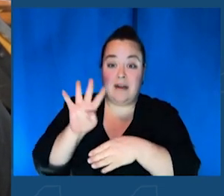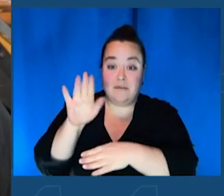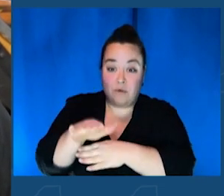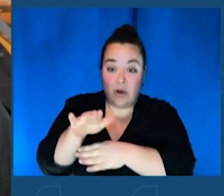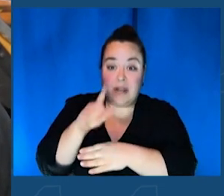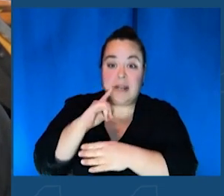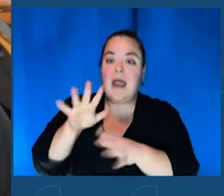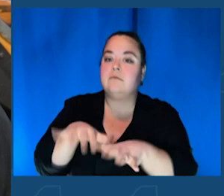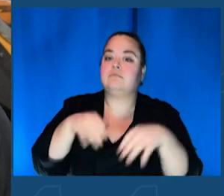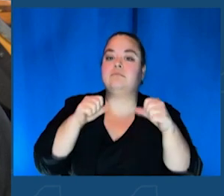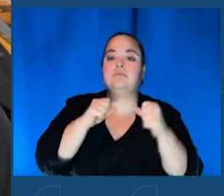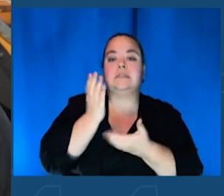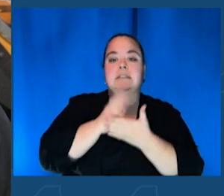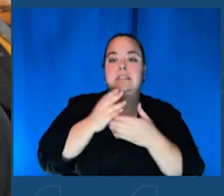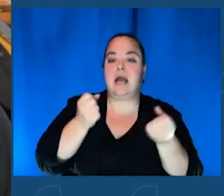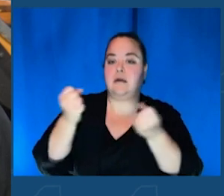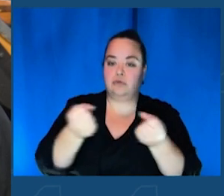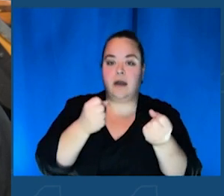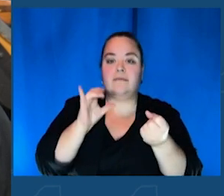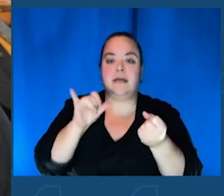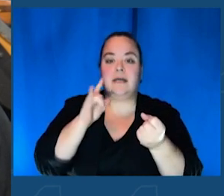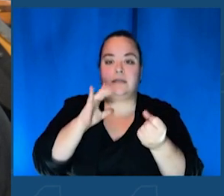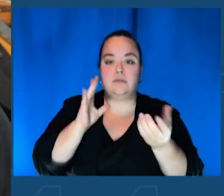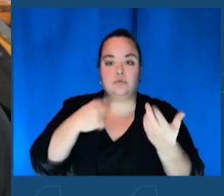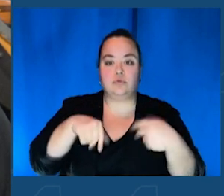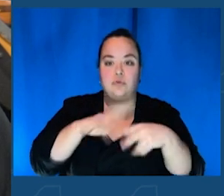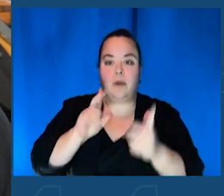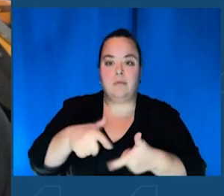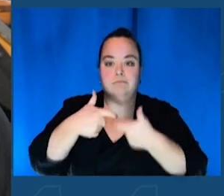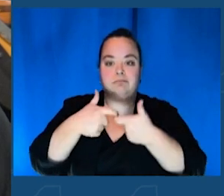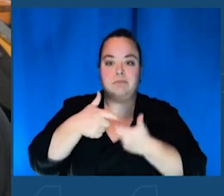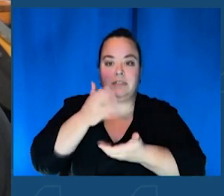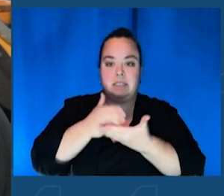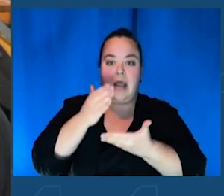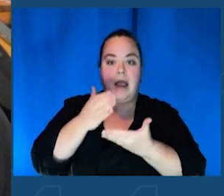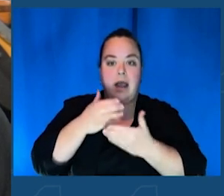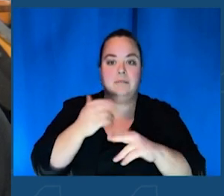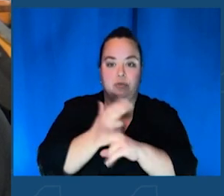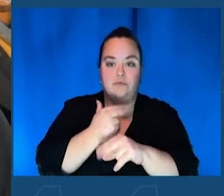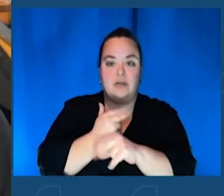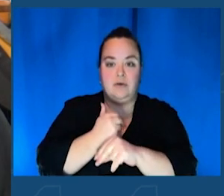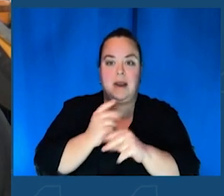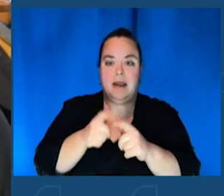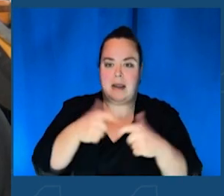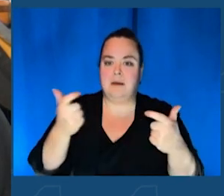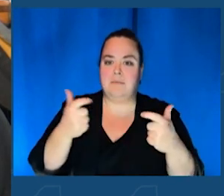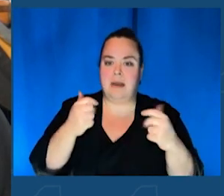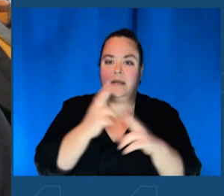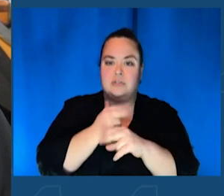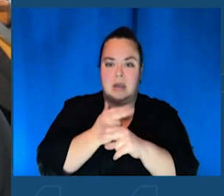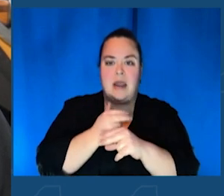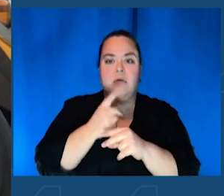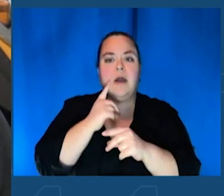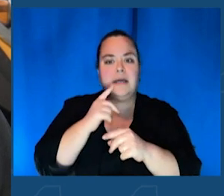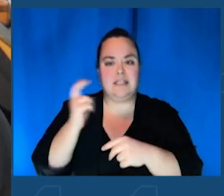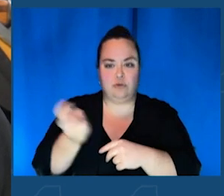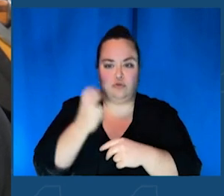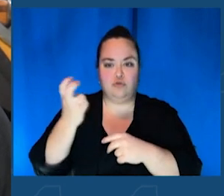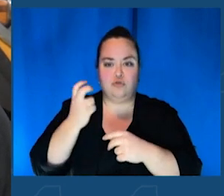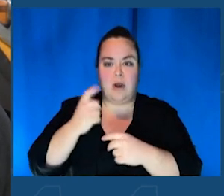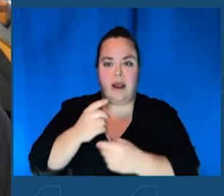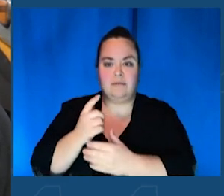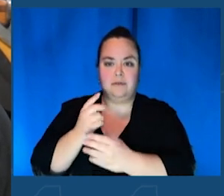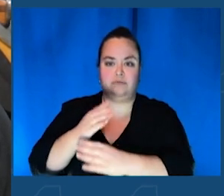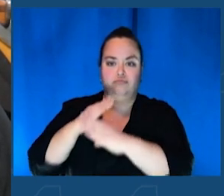taking steps to shut down the thruway in our major highways and having the travel bans. All this made a difference in protecting human